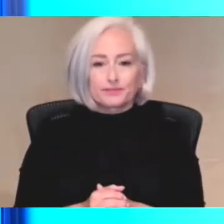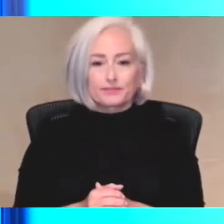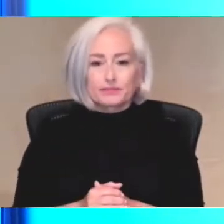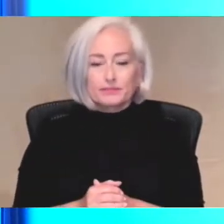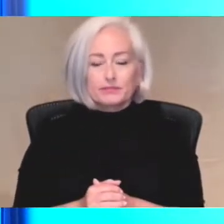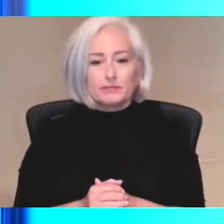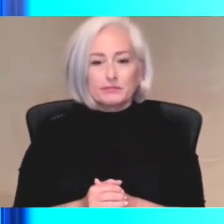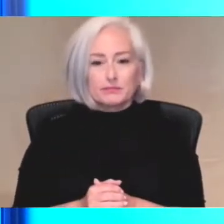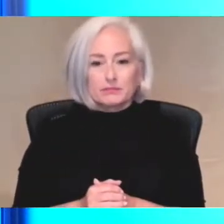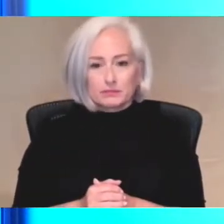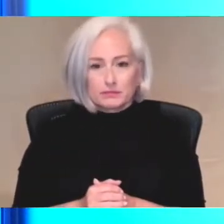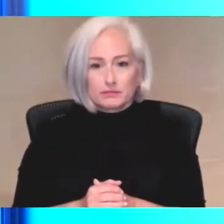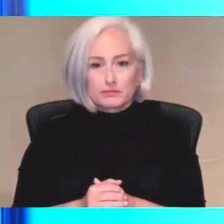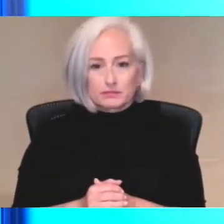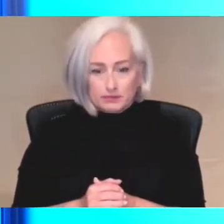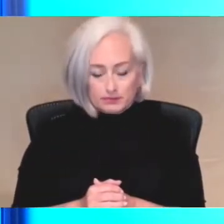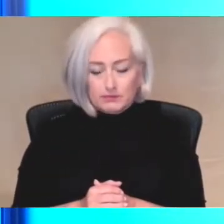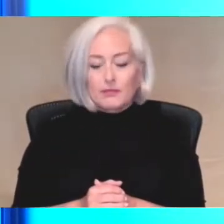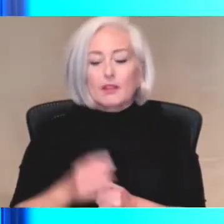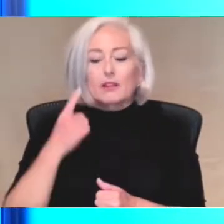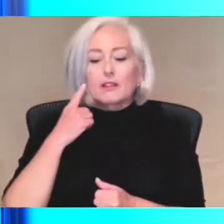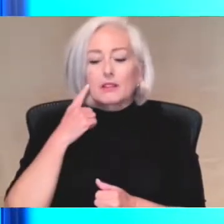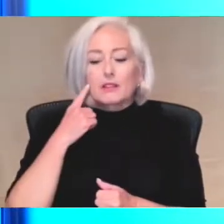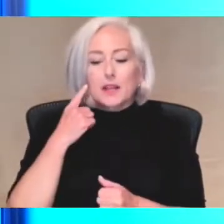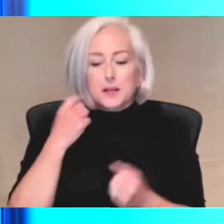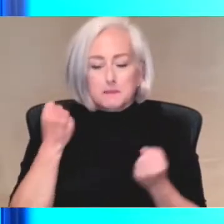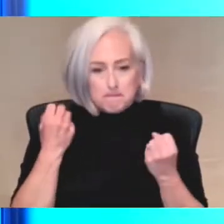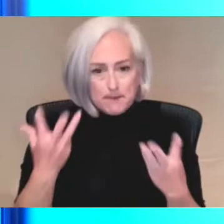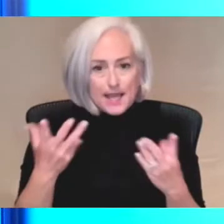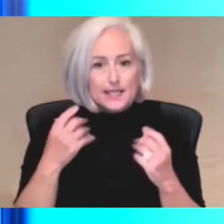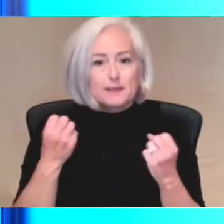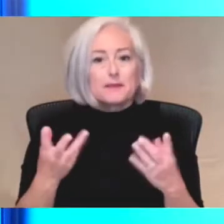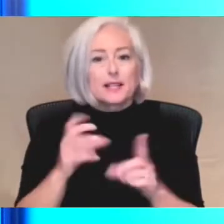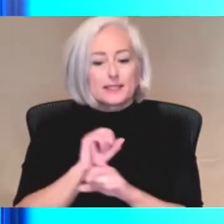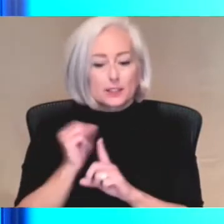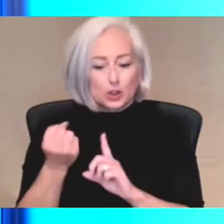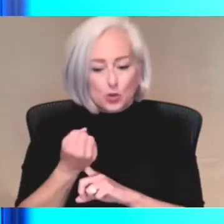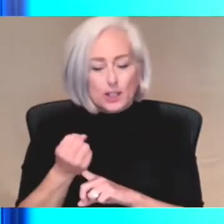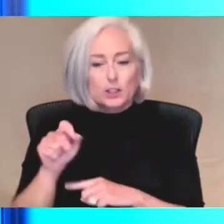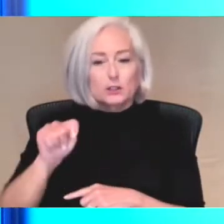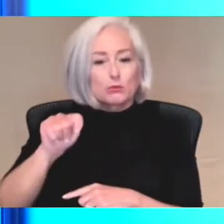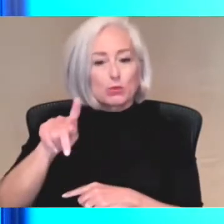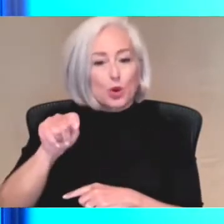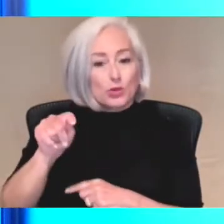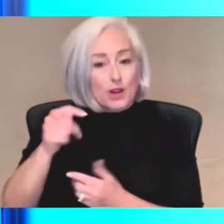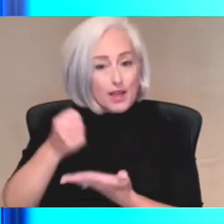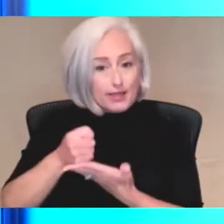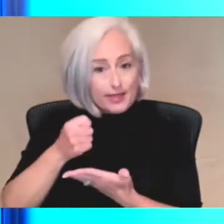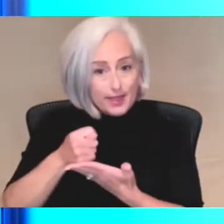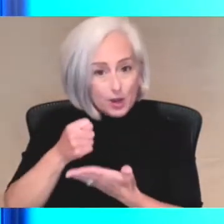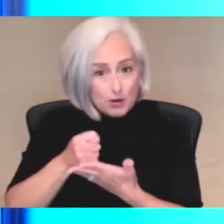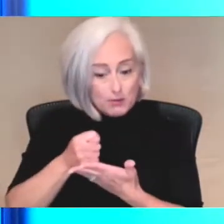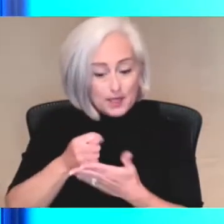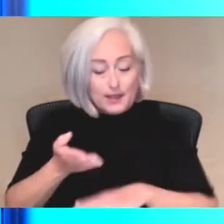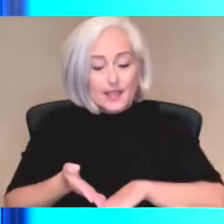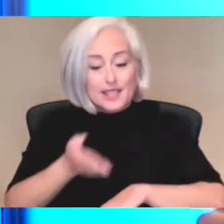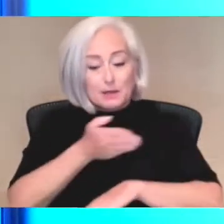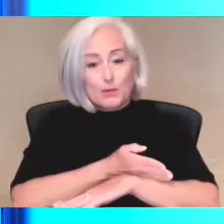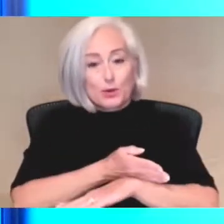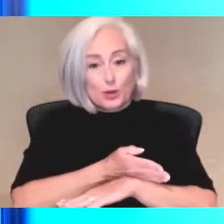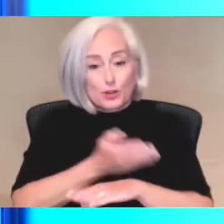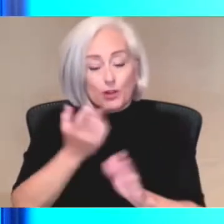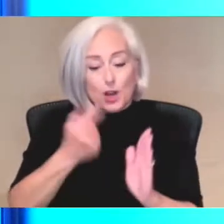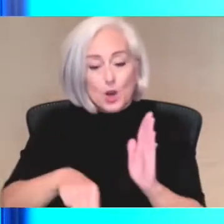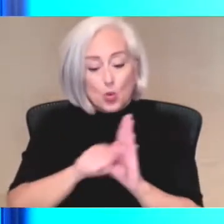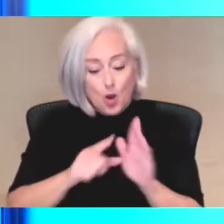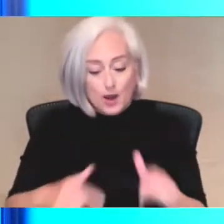that in many instances, proton therapy, again, not only can improve quality of life with long-term